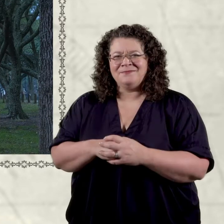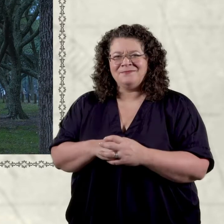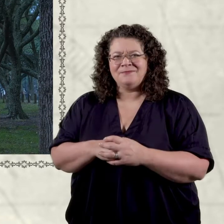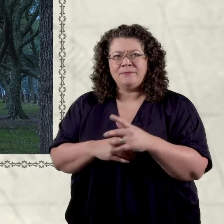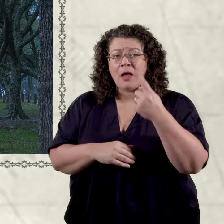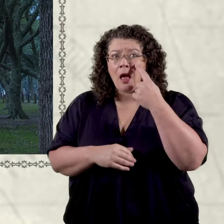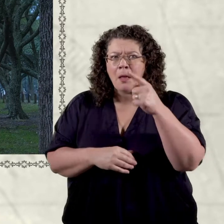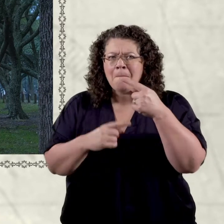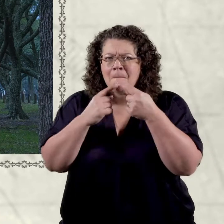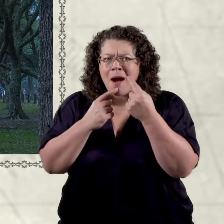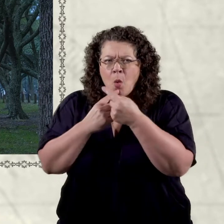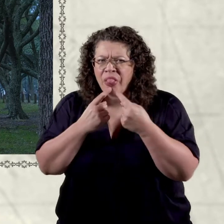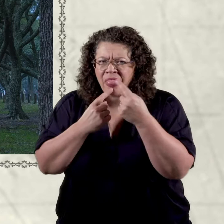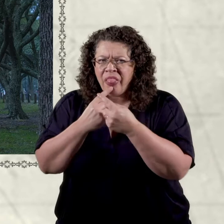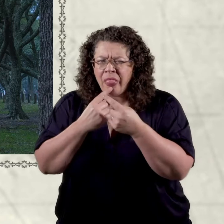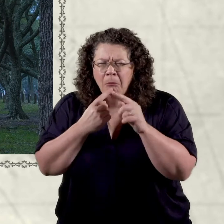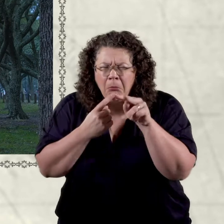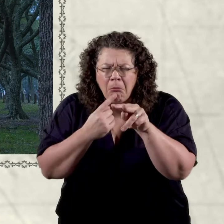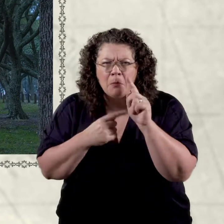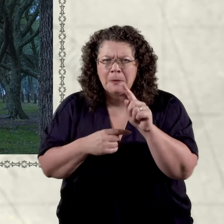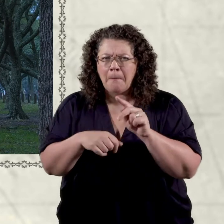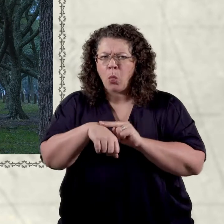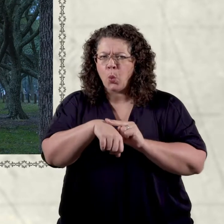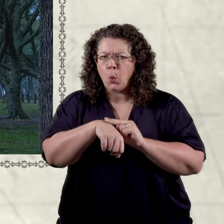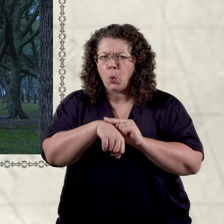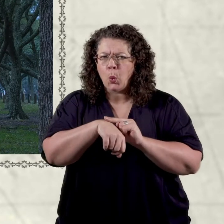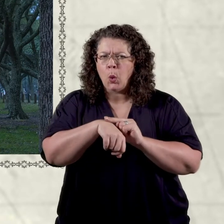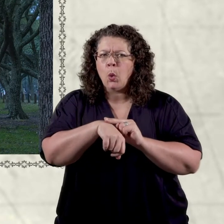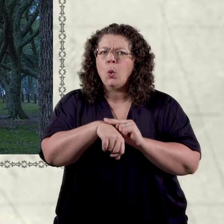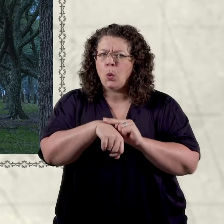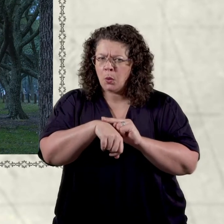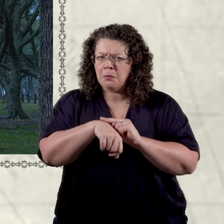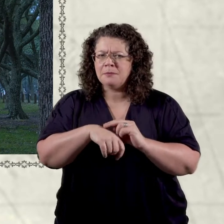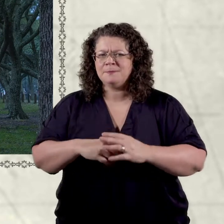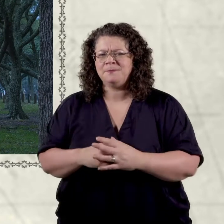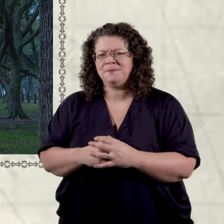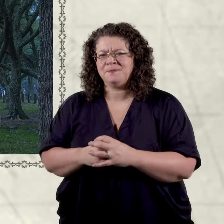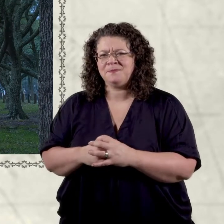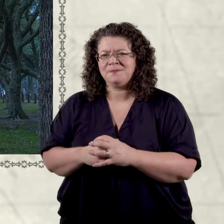And if you looked closely in their mouth, they'd look a bit blue.